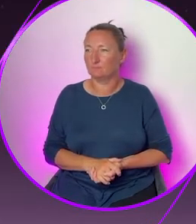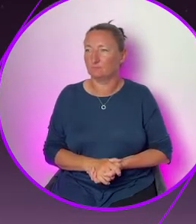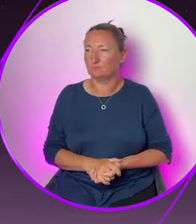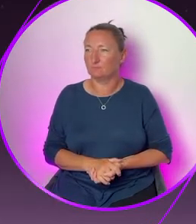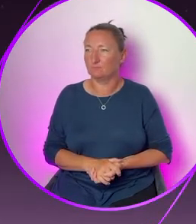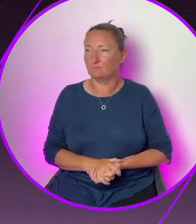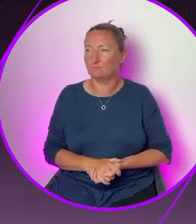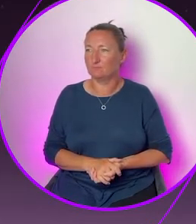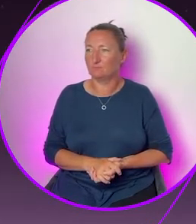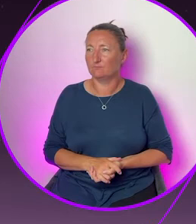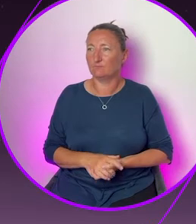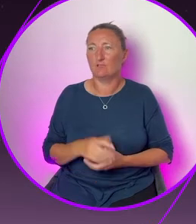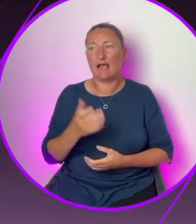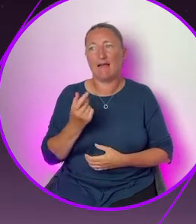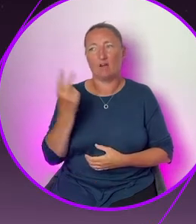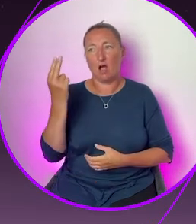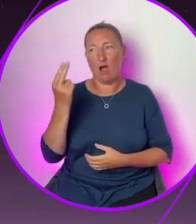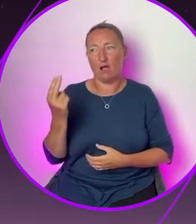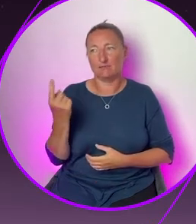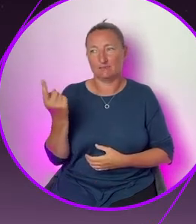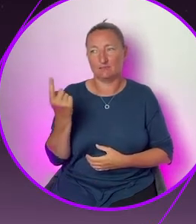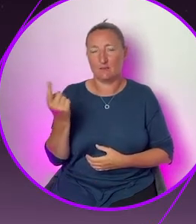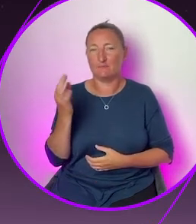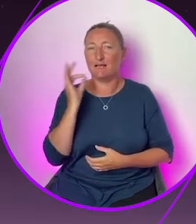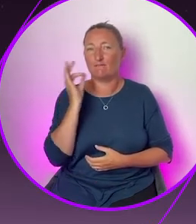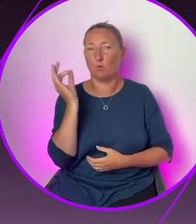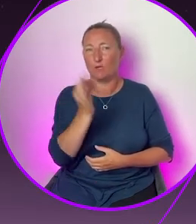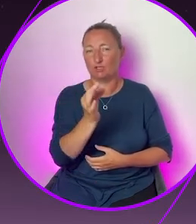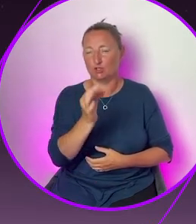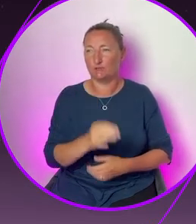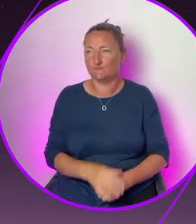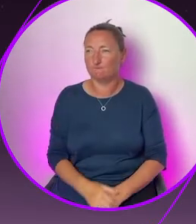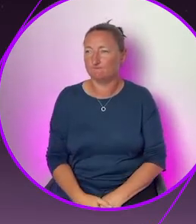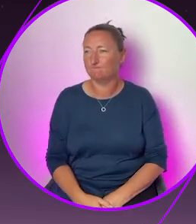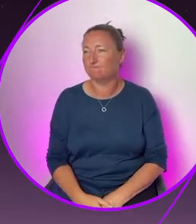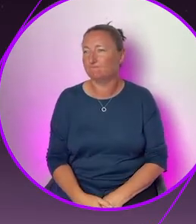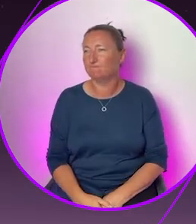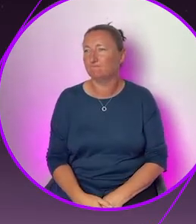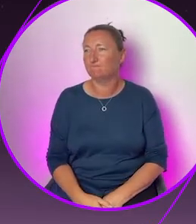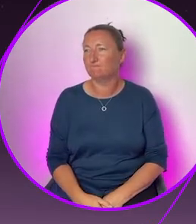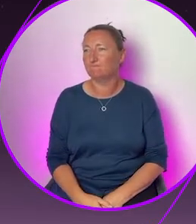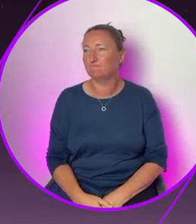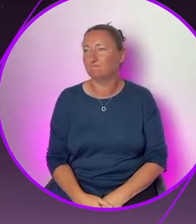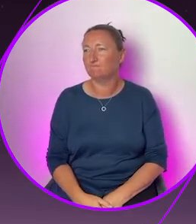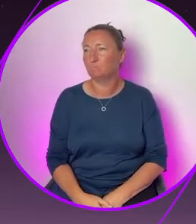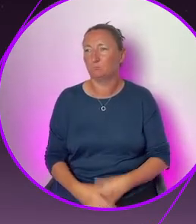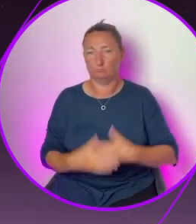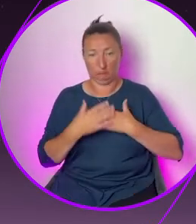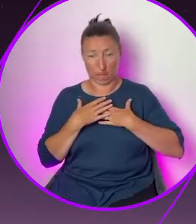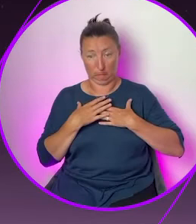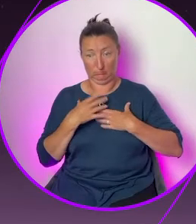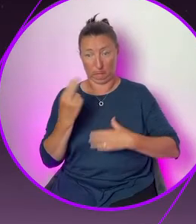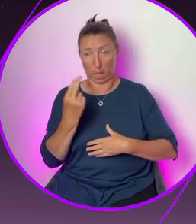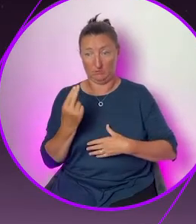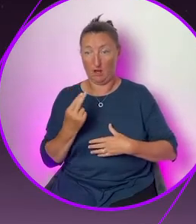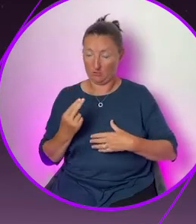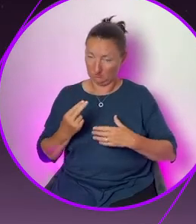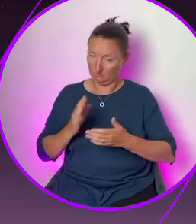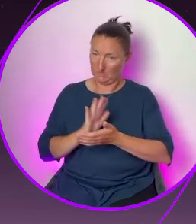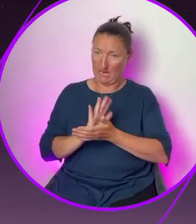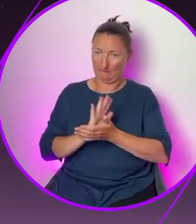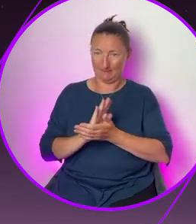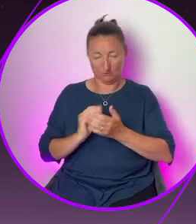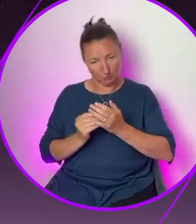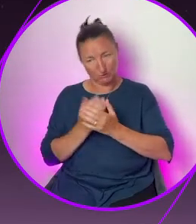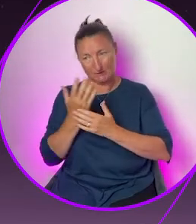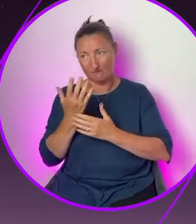from an artist. Great. I'd like to shift gears a little bit. Please. If I'm an artist willing to develop work in